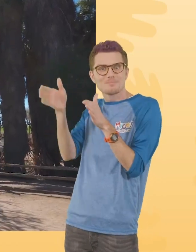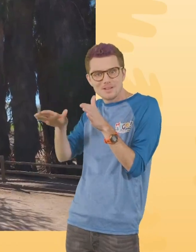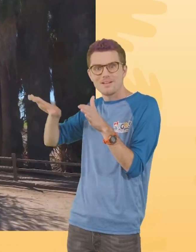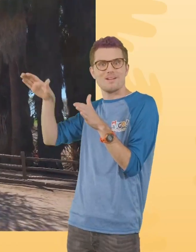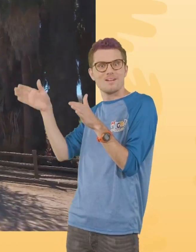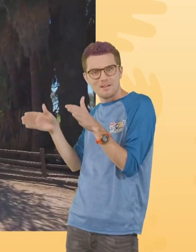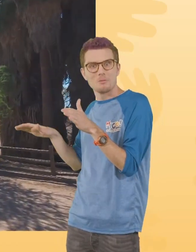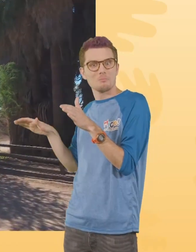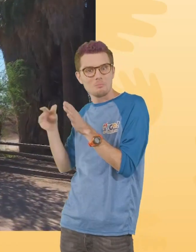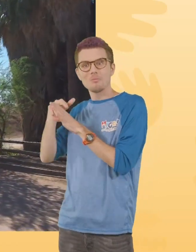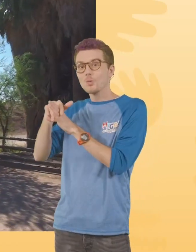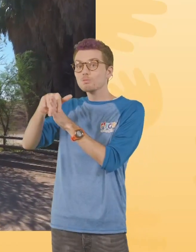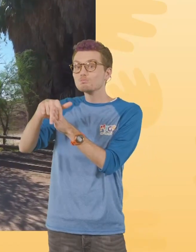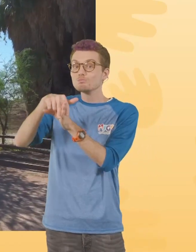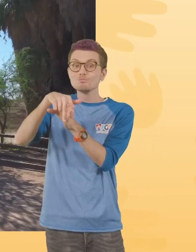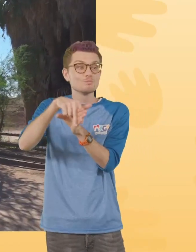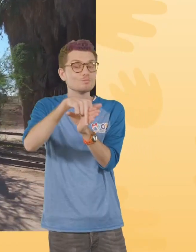nice camel.